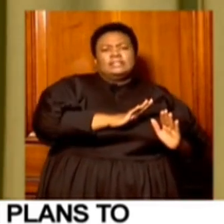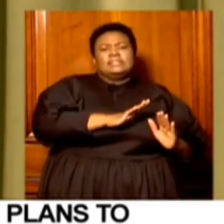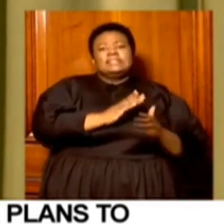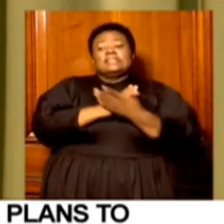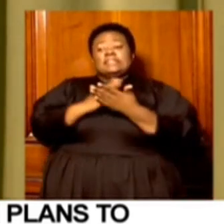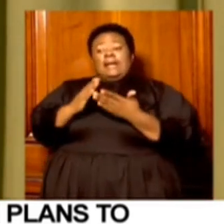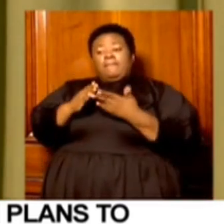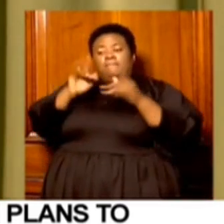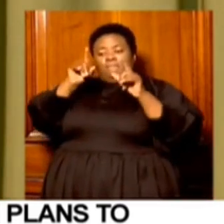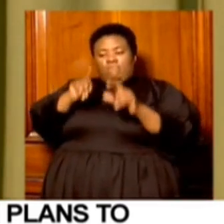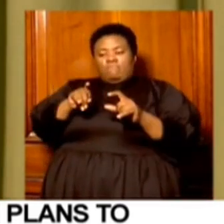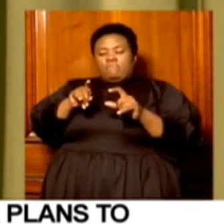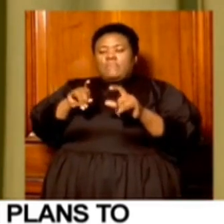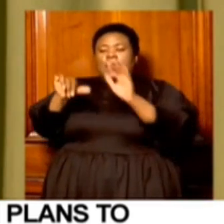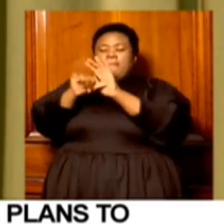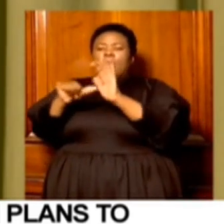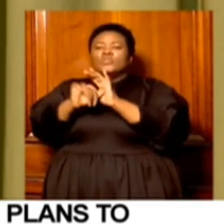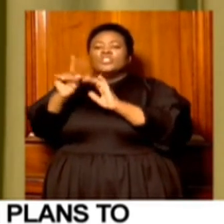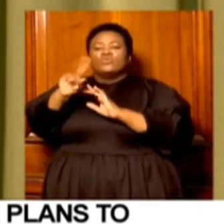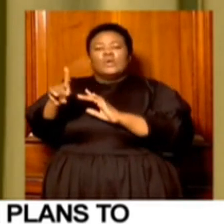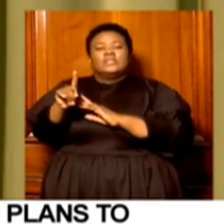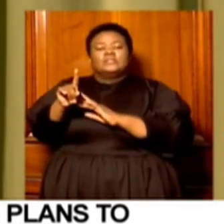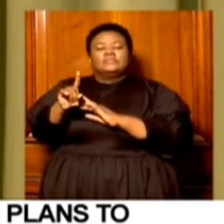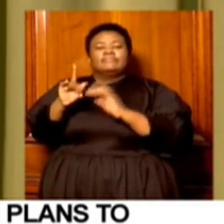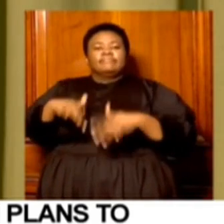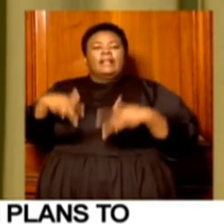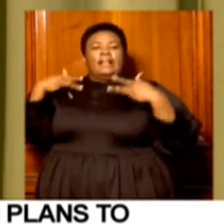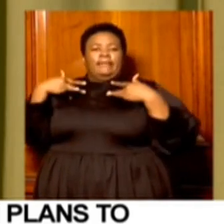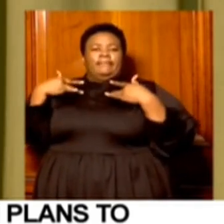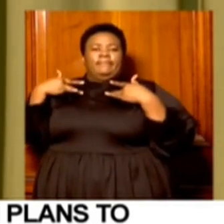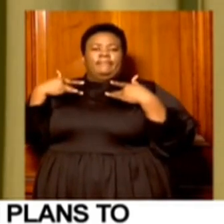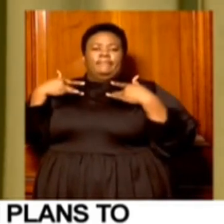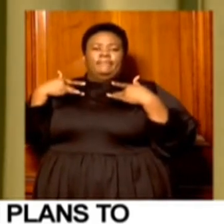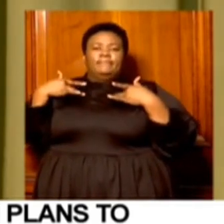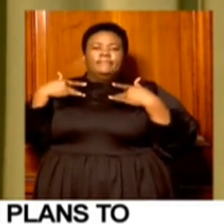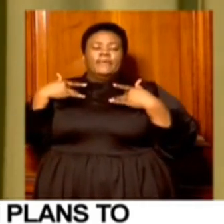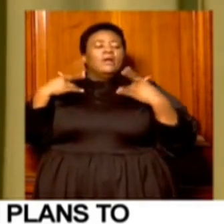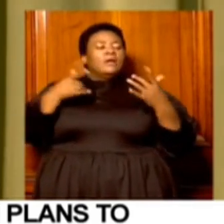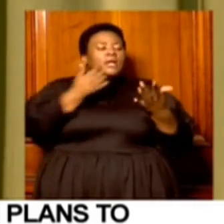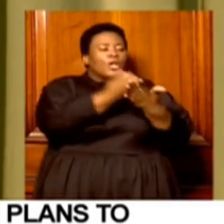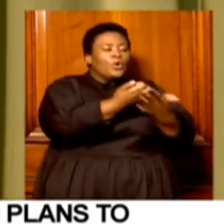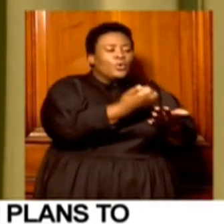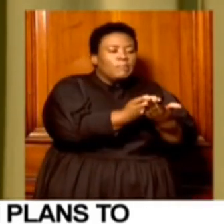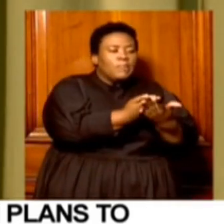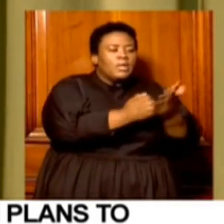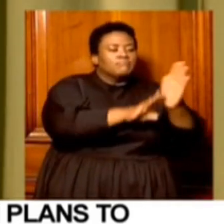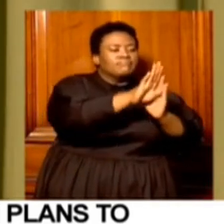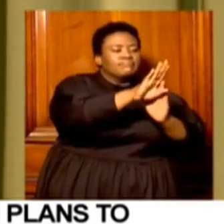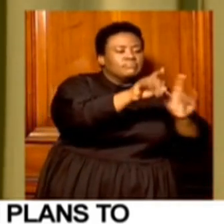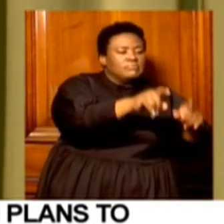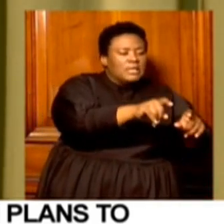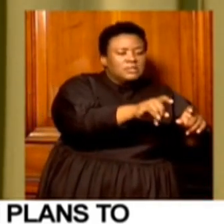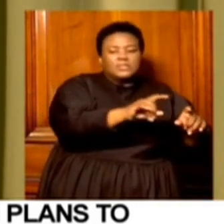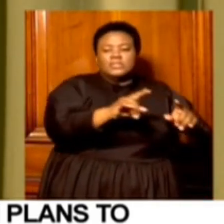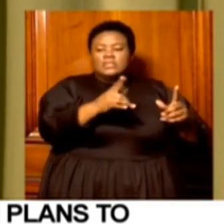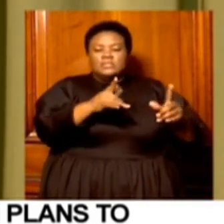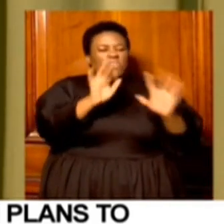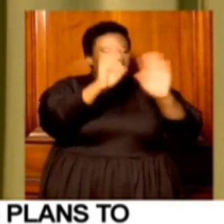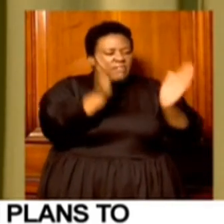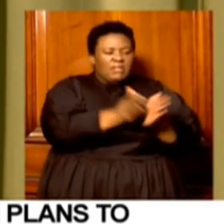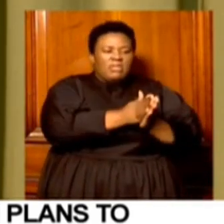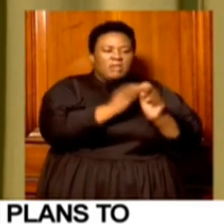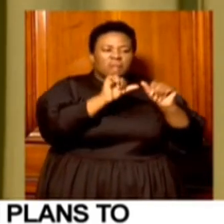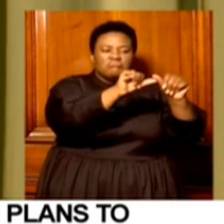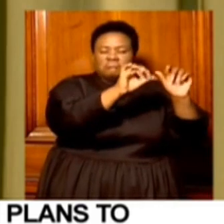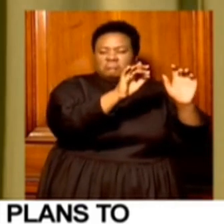two. Livelihoods, and at the same time, get the economy going. When we win Corona, which we are going